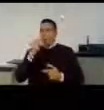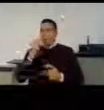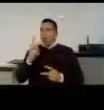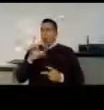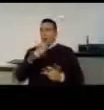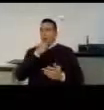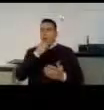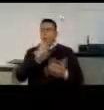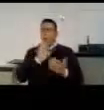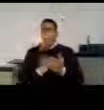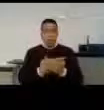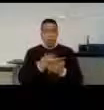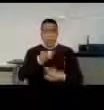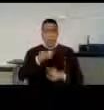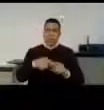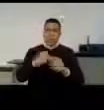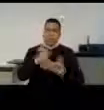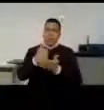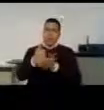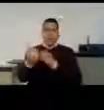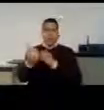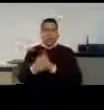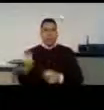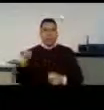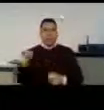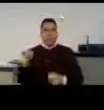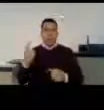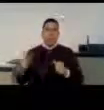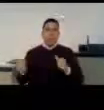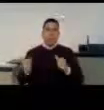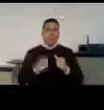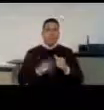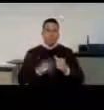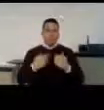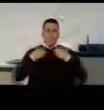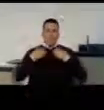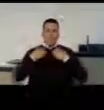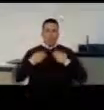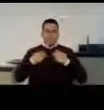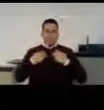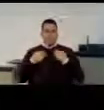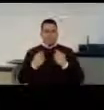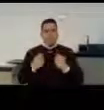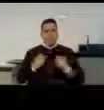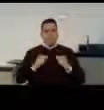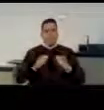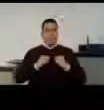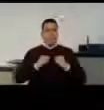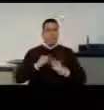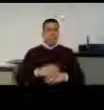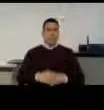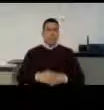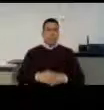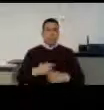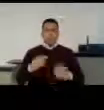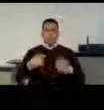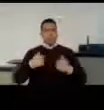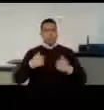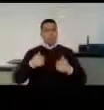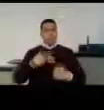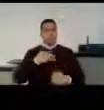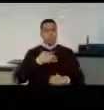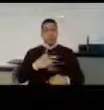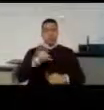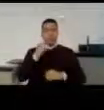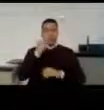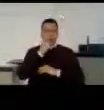and you're not well, you can't help anybody else, right? So you have to get that parachute first. So I center in, as I said, at 5 a.m. every day.